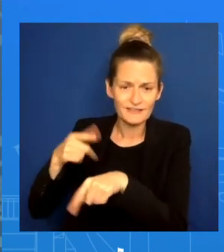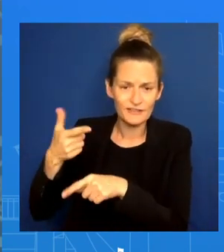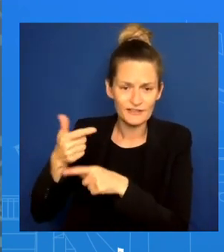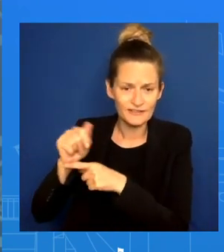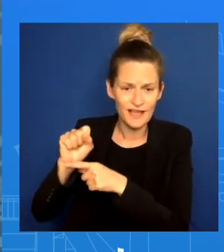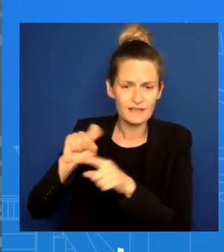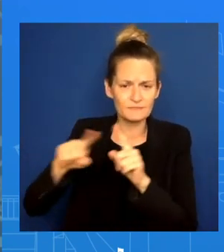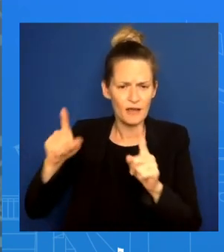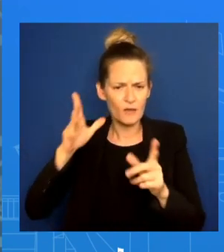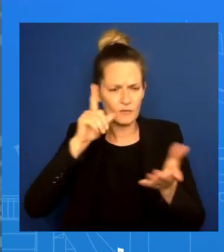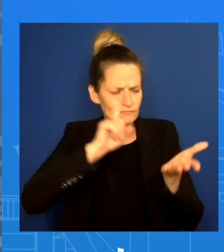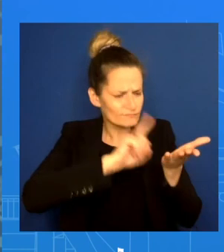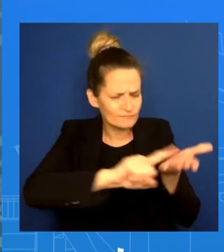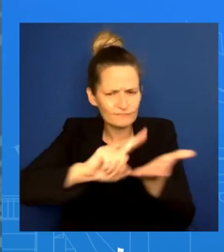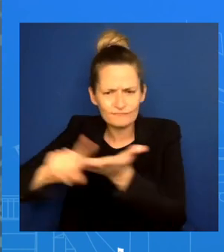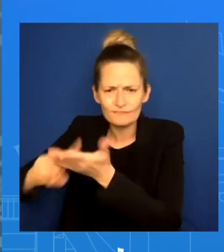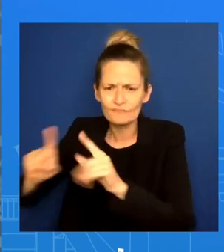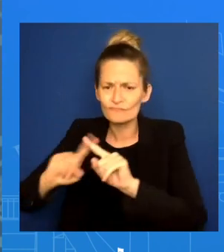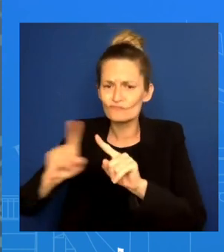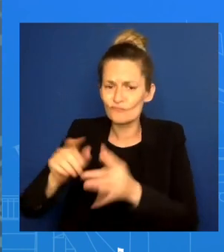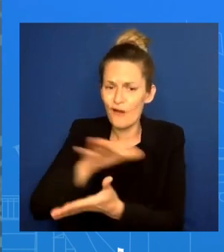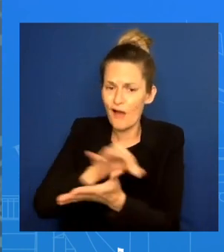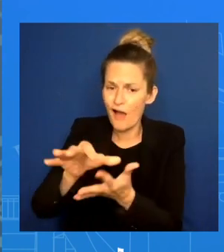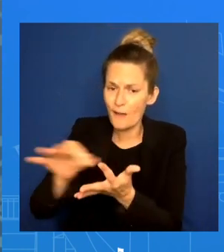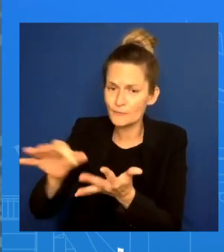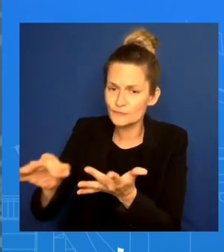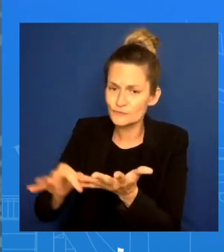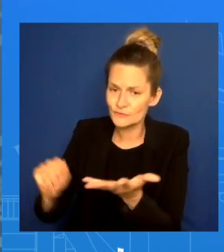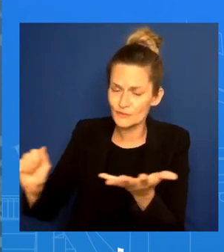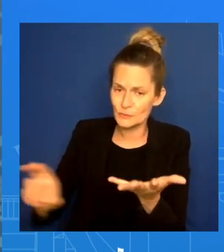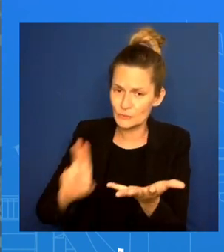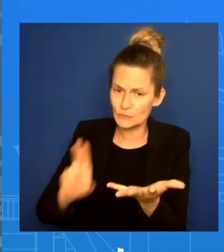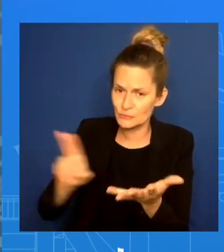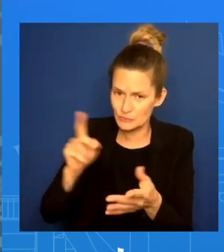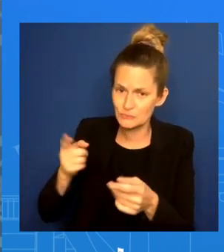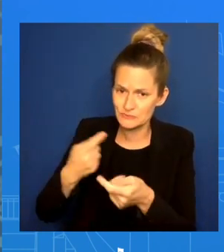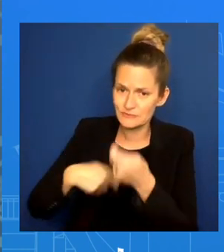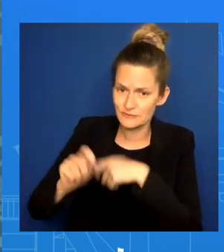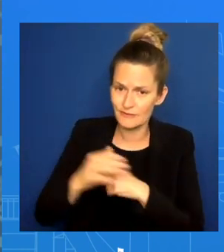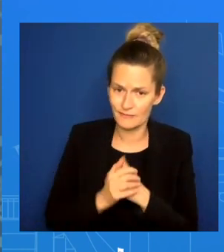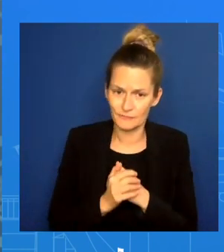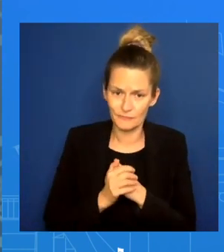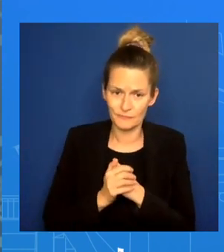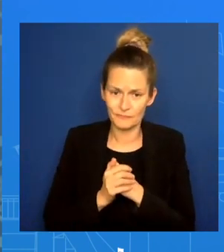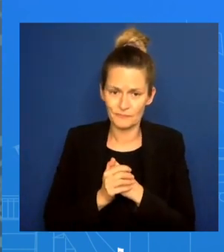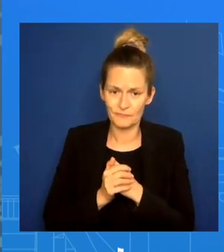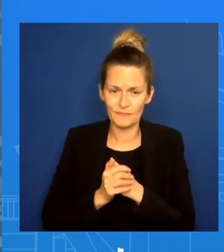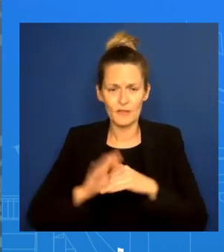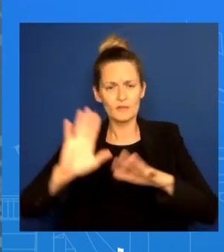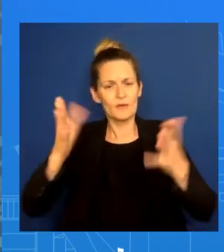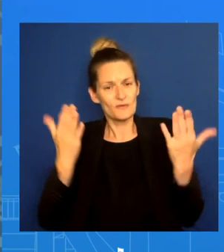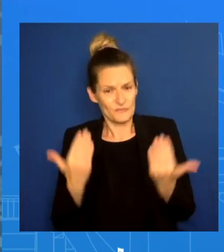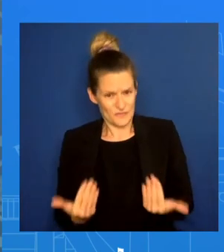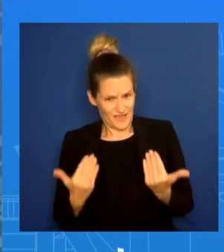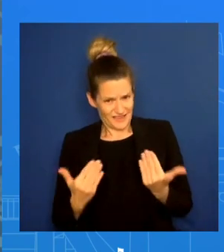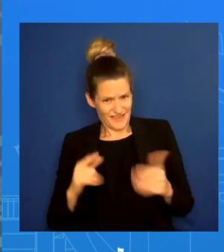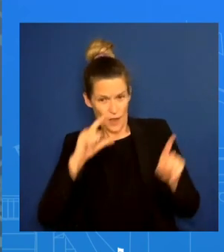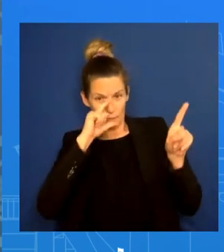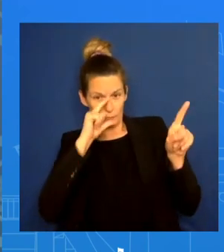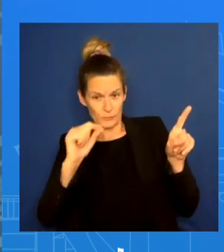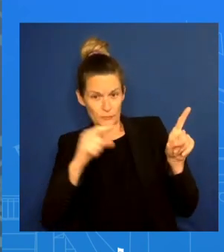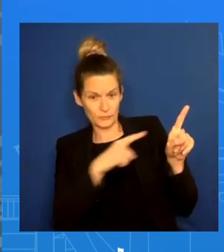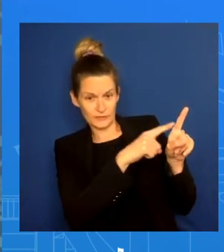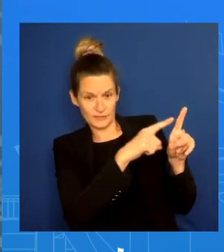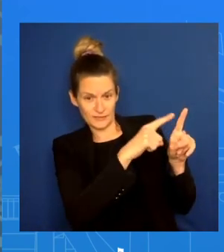continues. This is just another example of Mr. Putin weaponizing now energy as he's weaponized food.